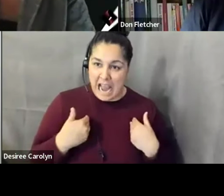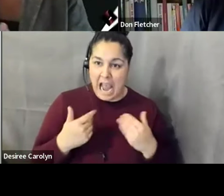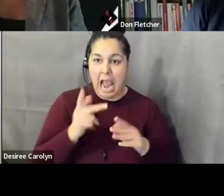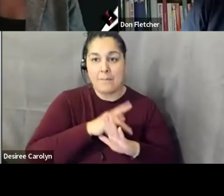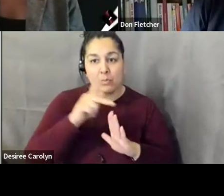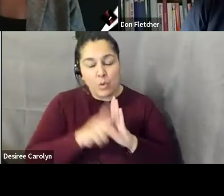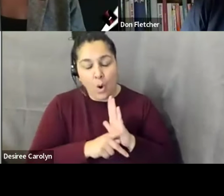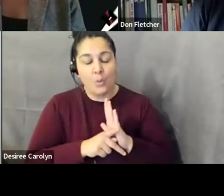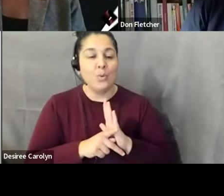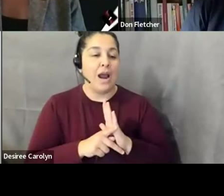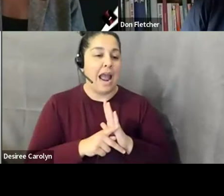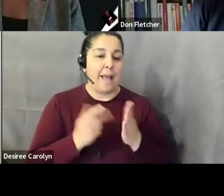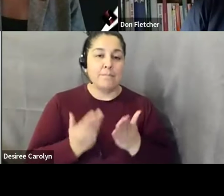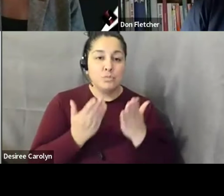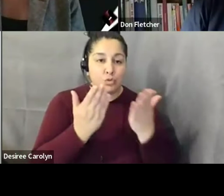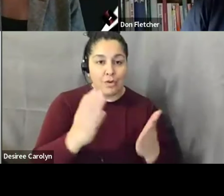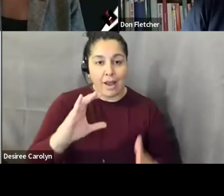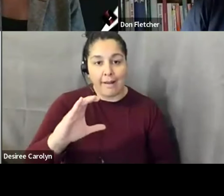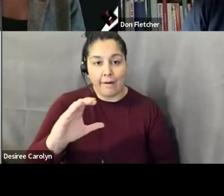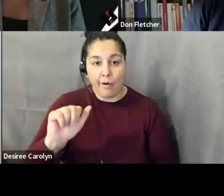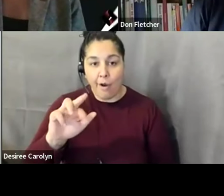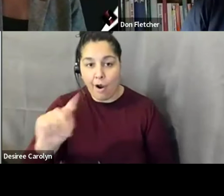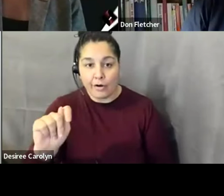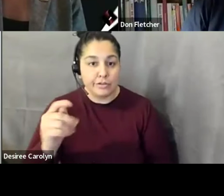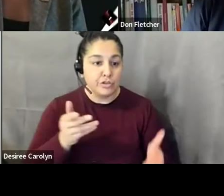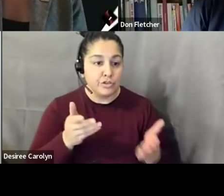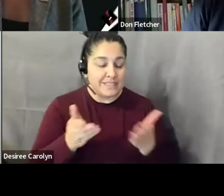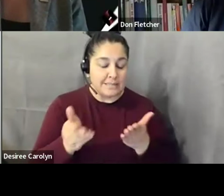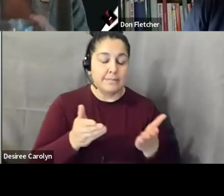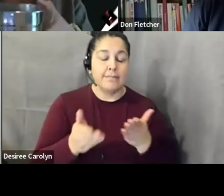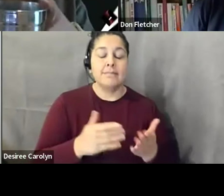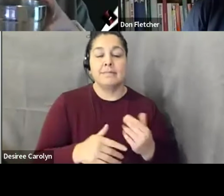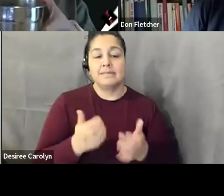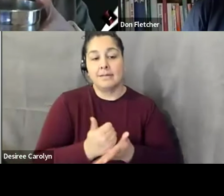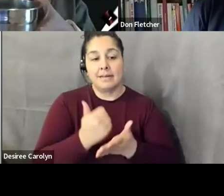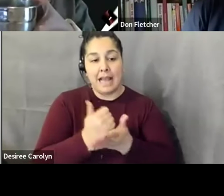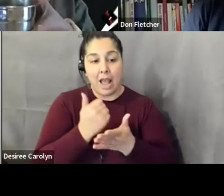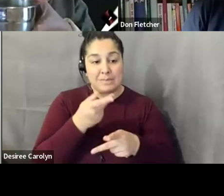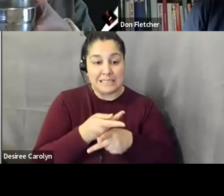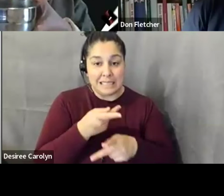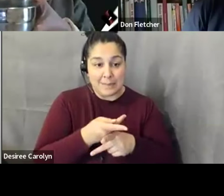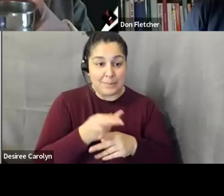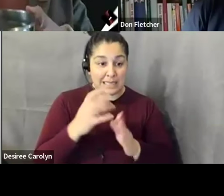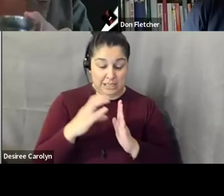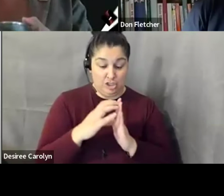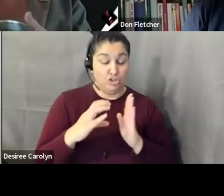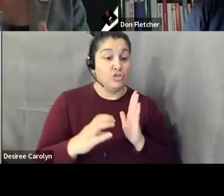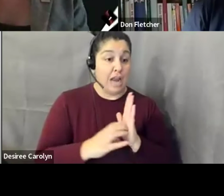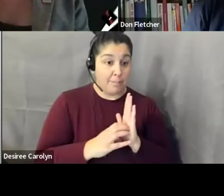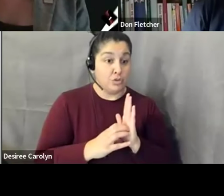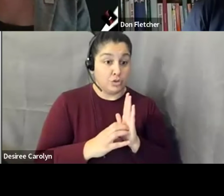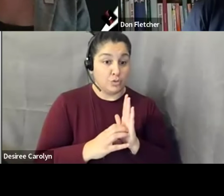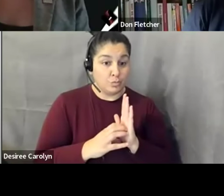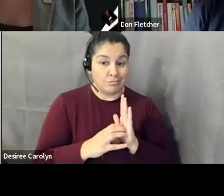this, provide CART, and it also helps just keeping our chapter